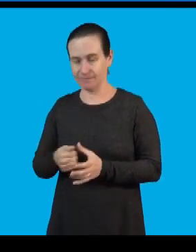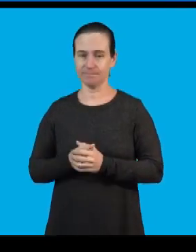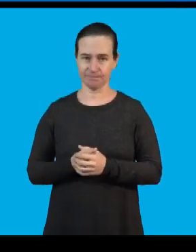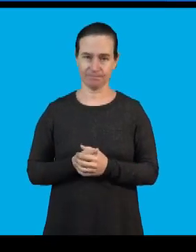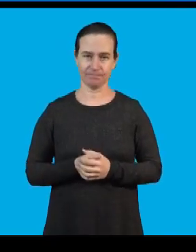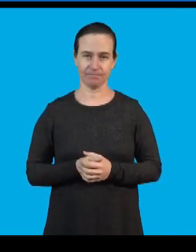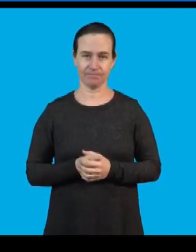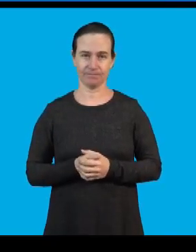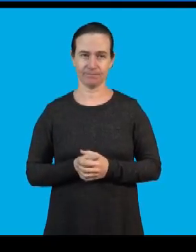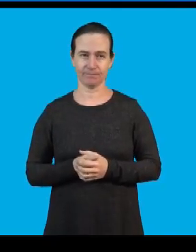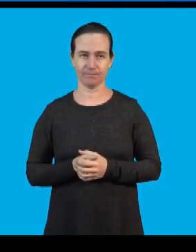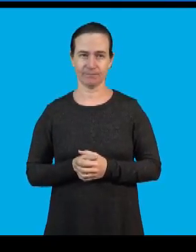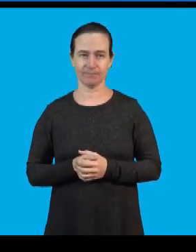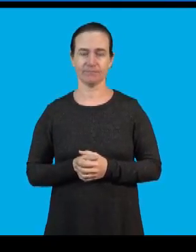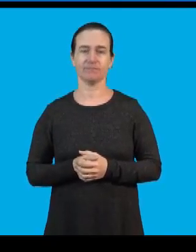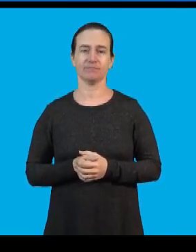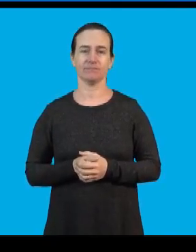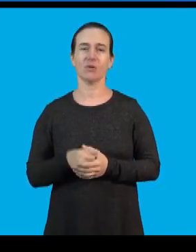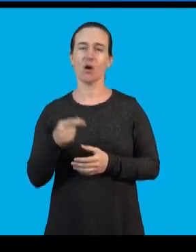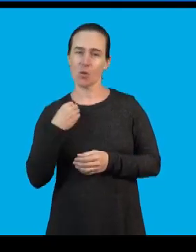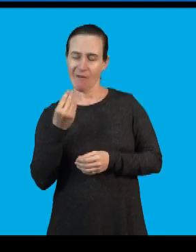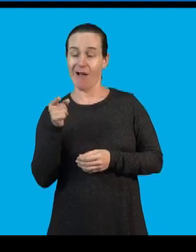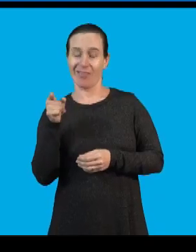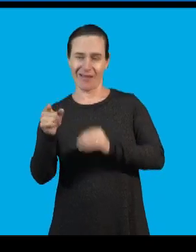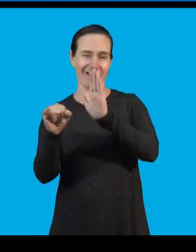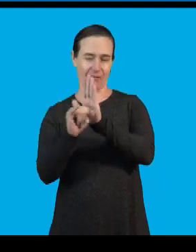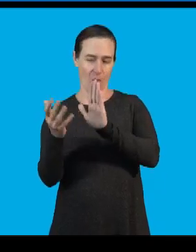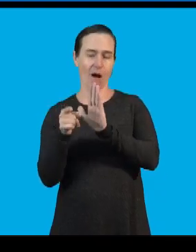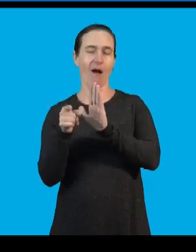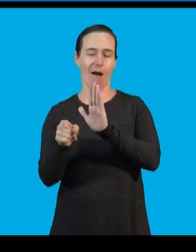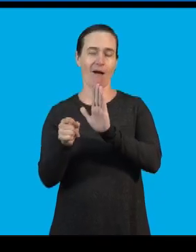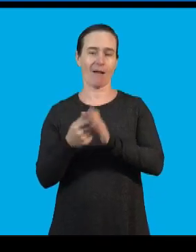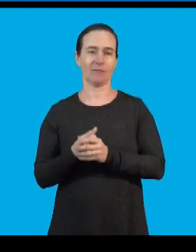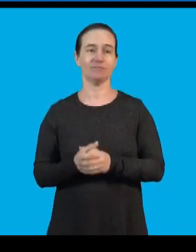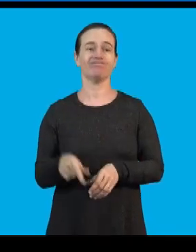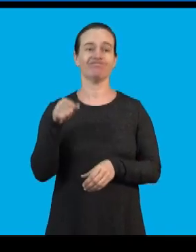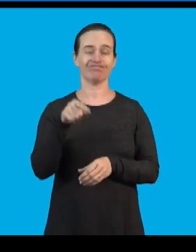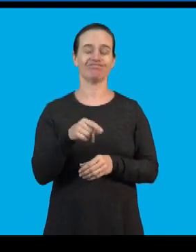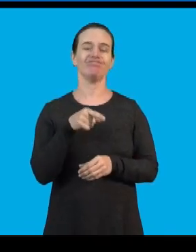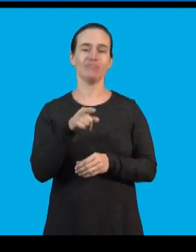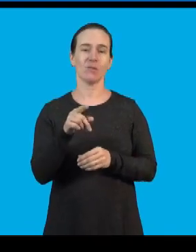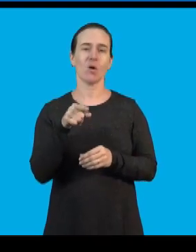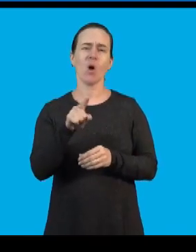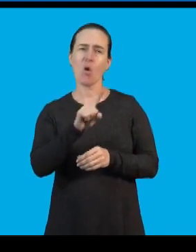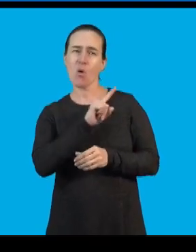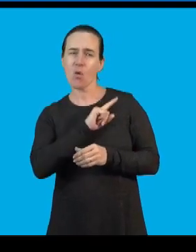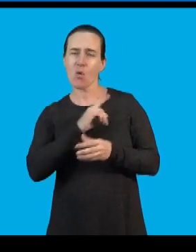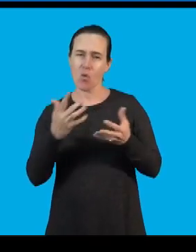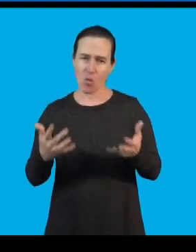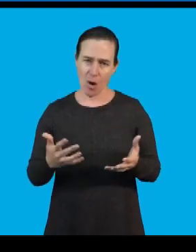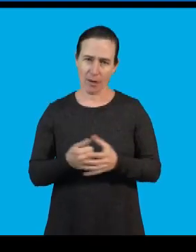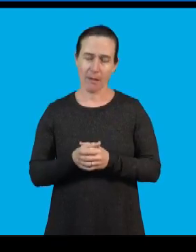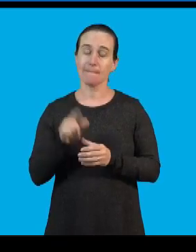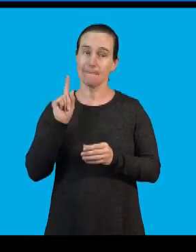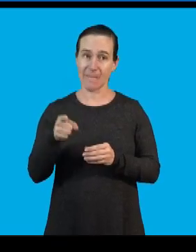after each other in the text. So we've located it there, all right? And there a response shows you